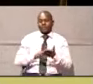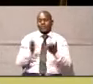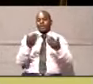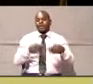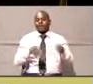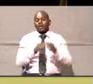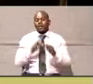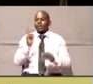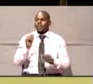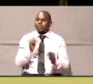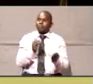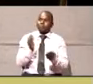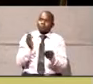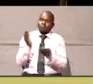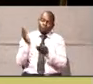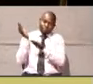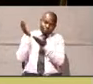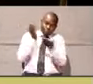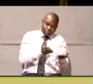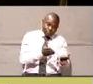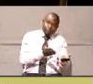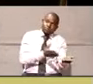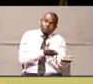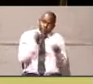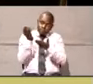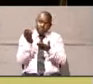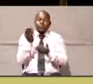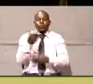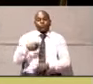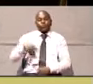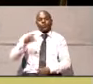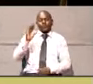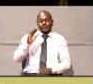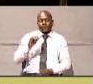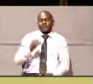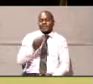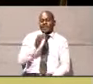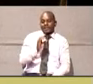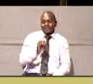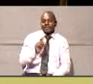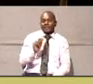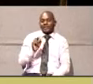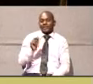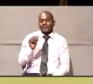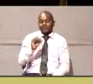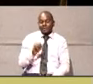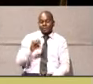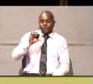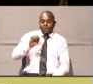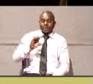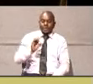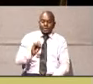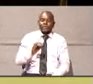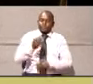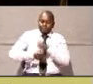agreed that Kenya's importation of sugar from Uganda would increase from 30,000 tons to 90,000 tons per